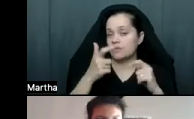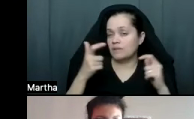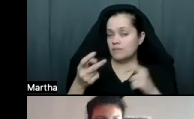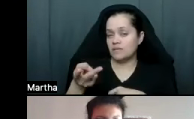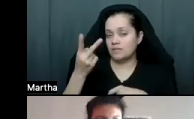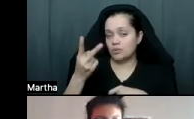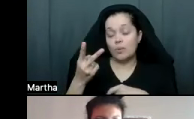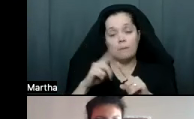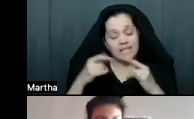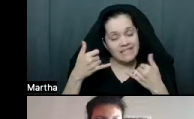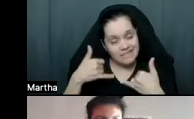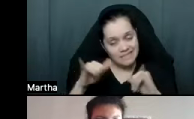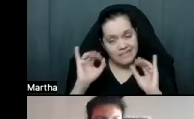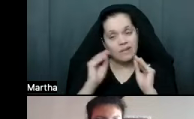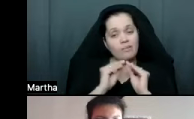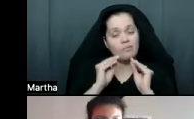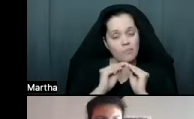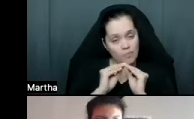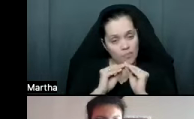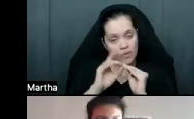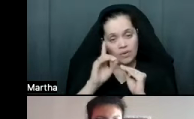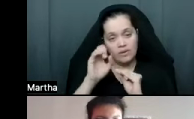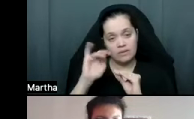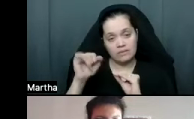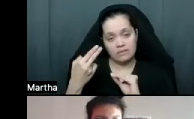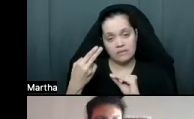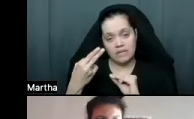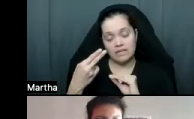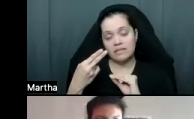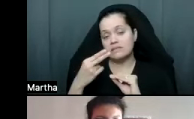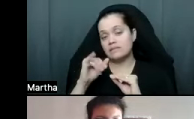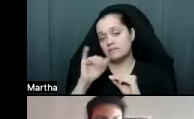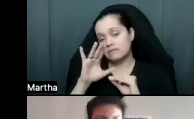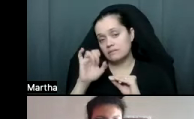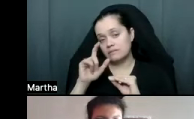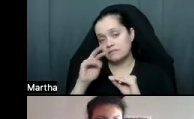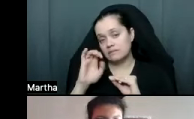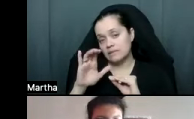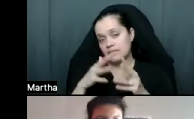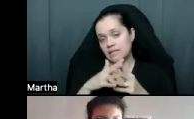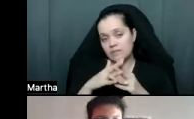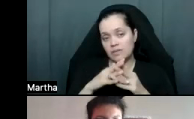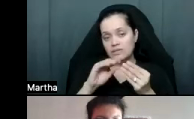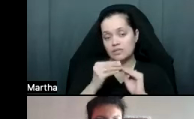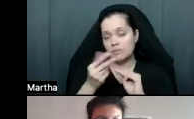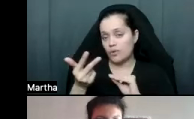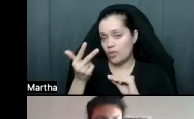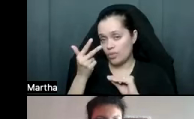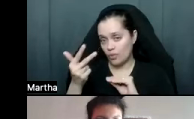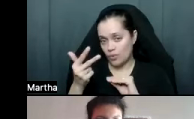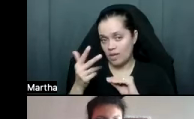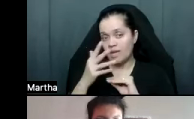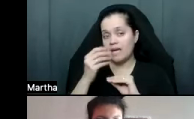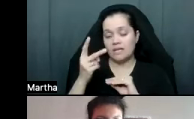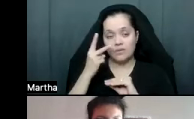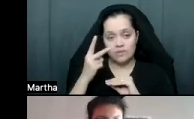2, but there are still others. Danish Americans, Icelandic Americans come out number 3. And